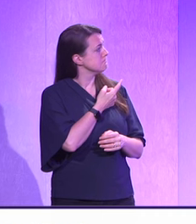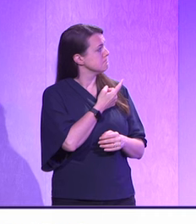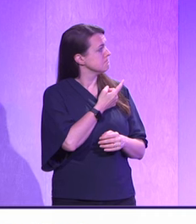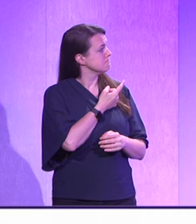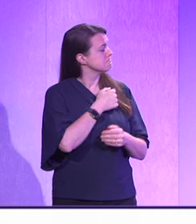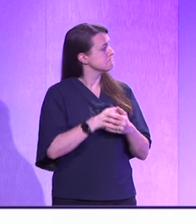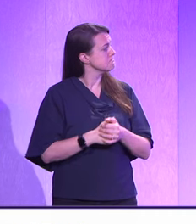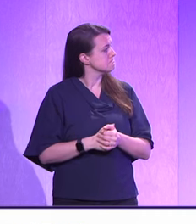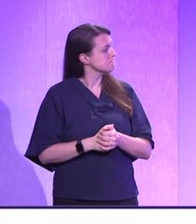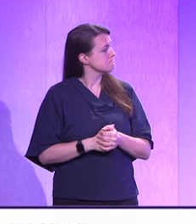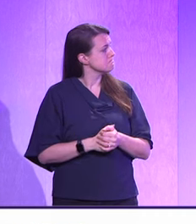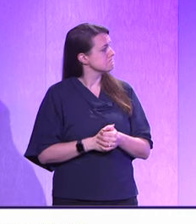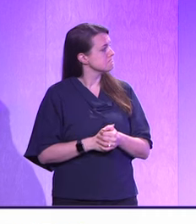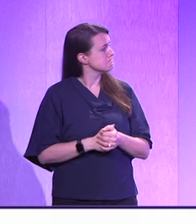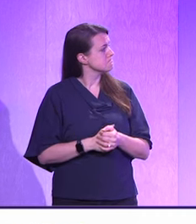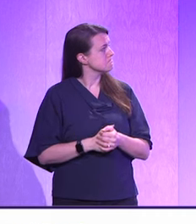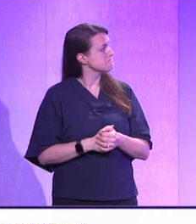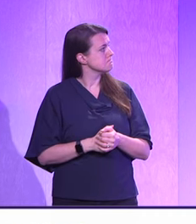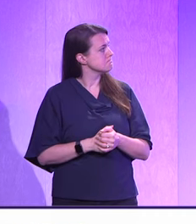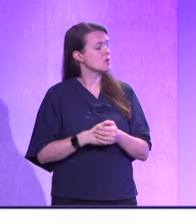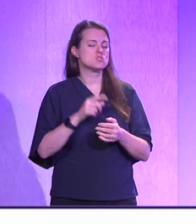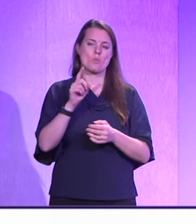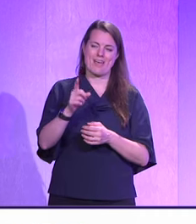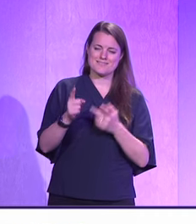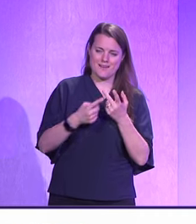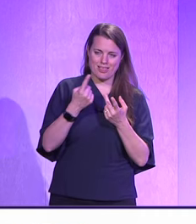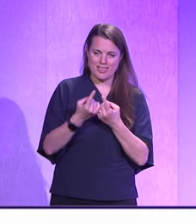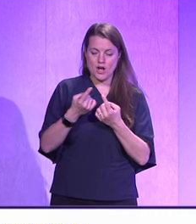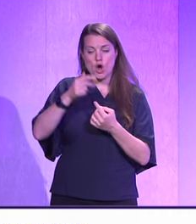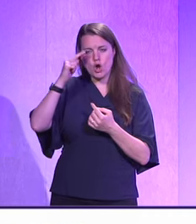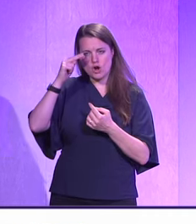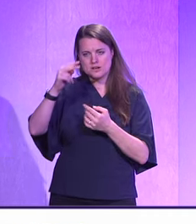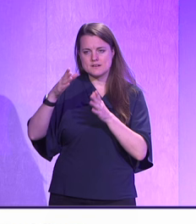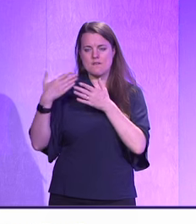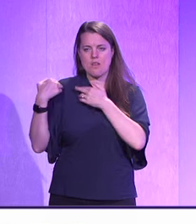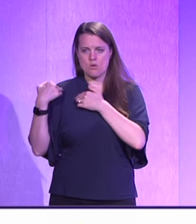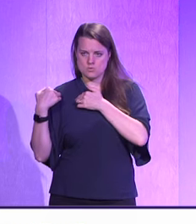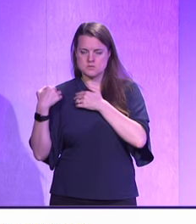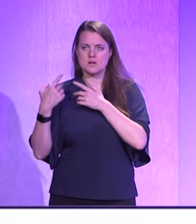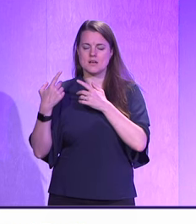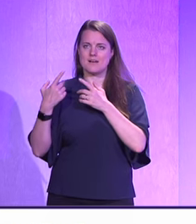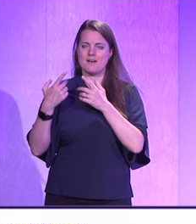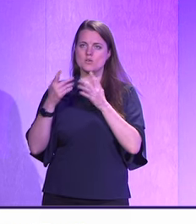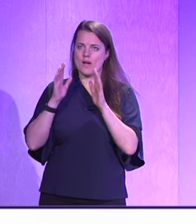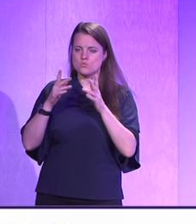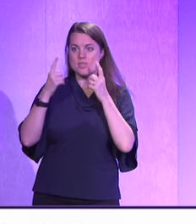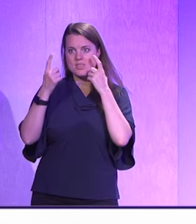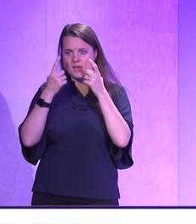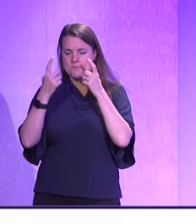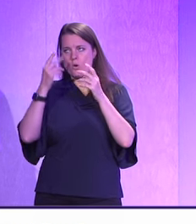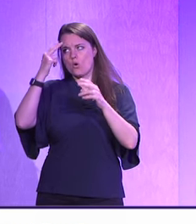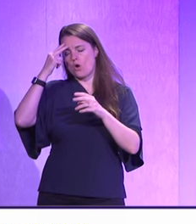load. That's another thing that Team Topologies, the book, brought in, really, or helped to magnify at least, the importance of